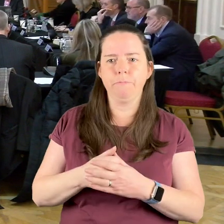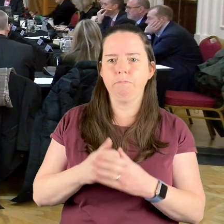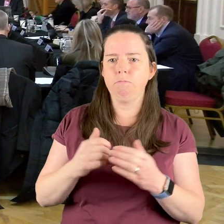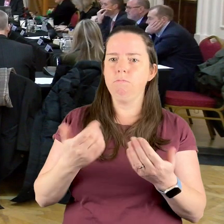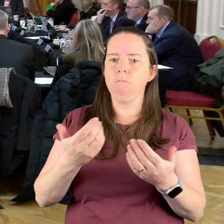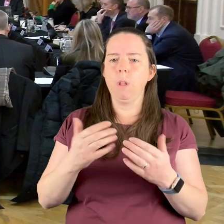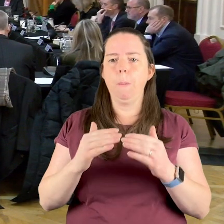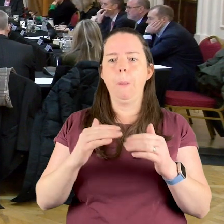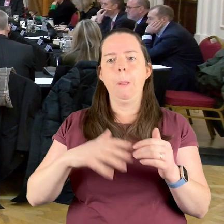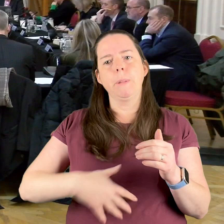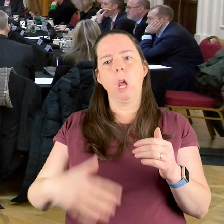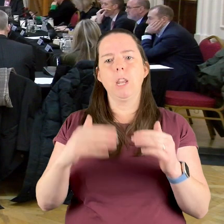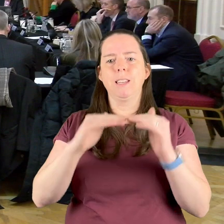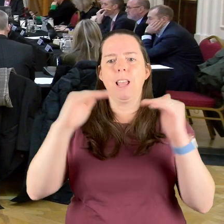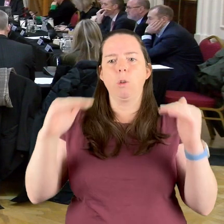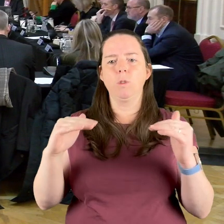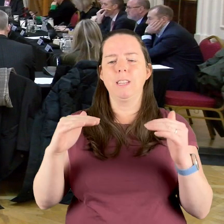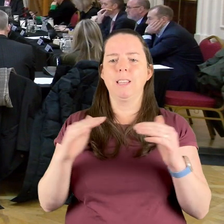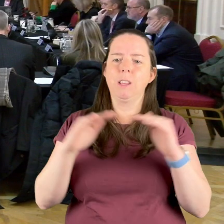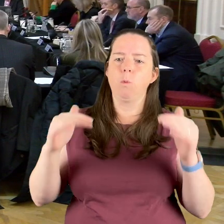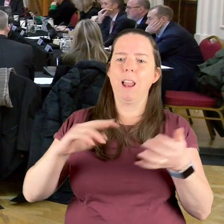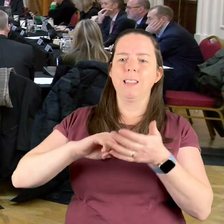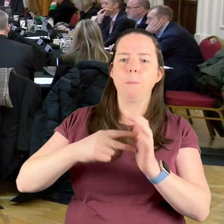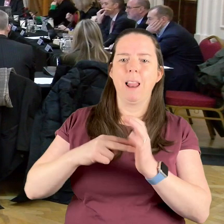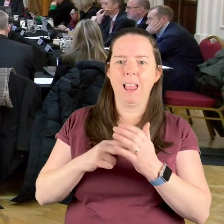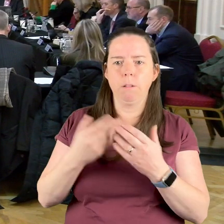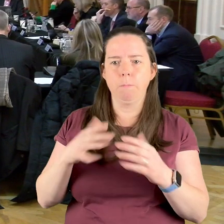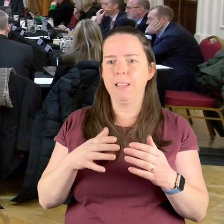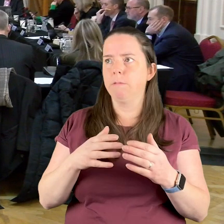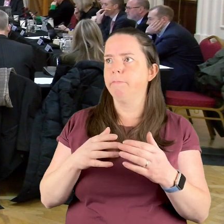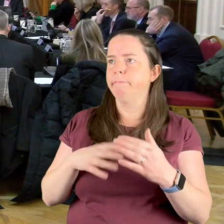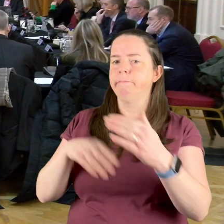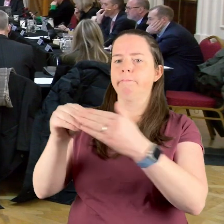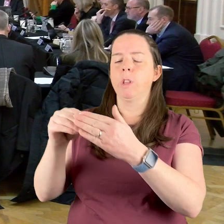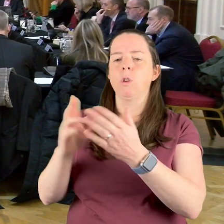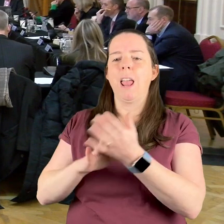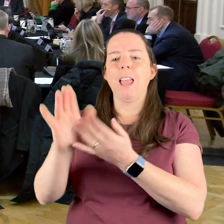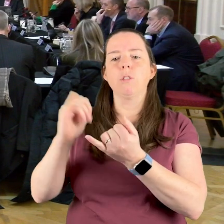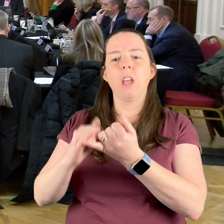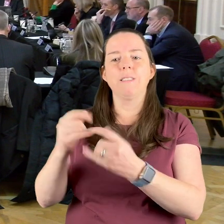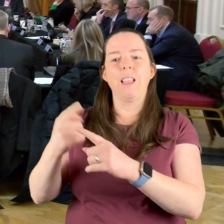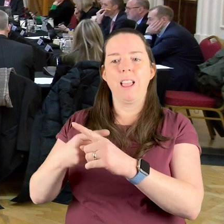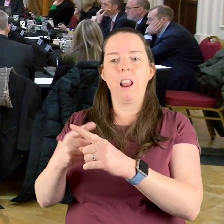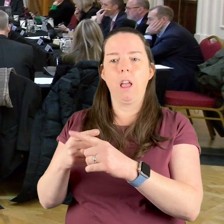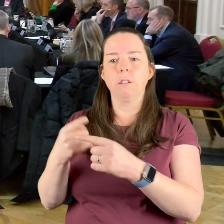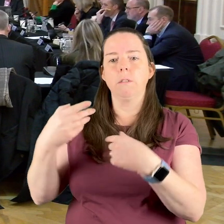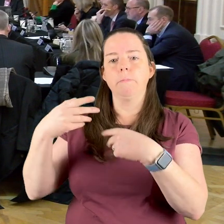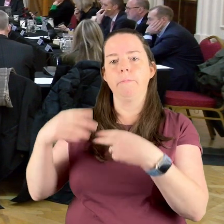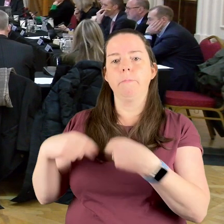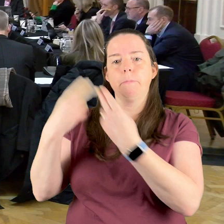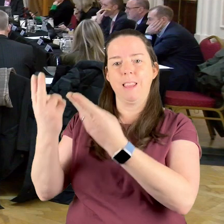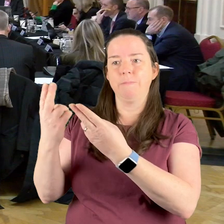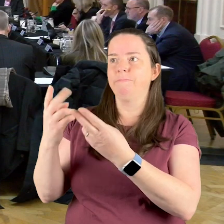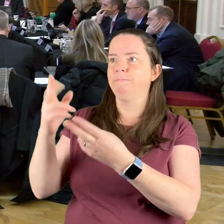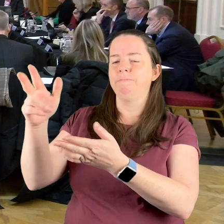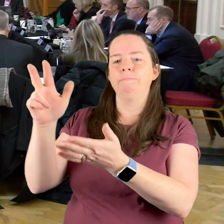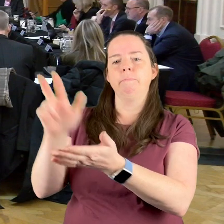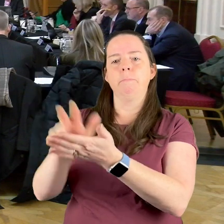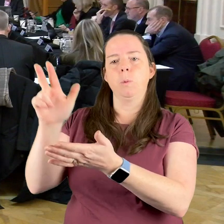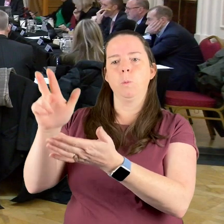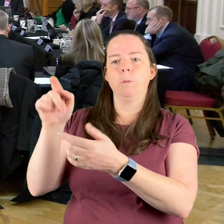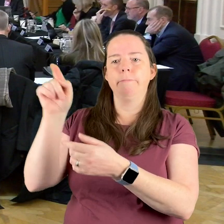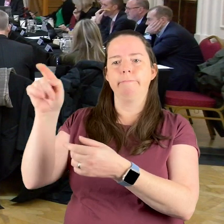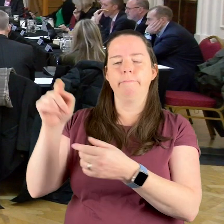have written the maternity equity and equality plan, which has gone to NHS England, and that has been signed up by NHS England in terms of